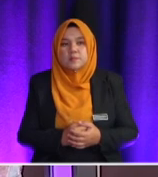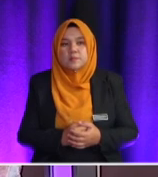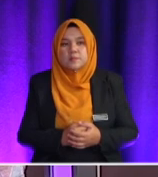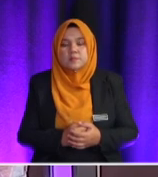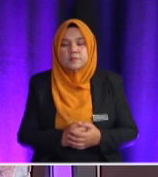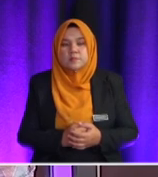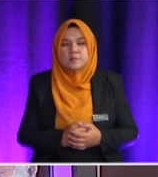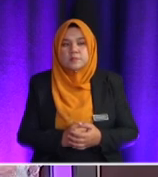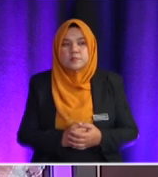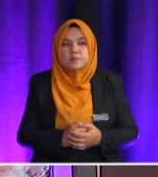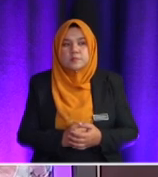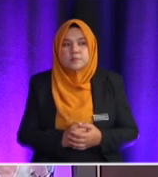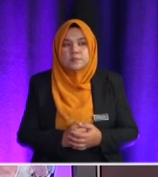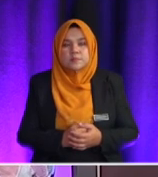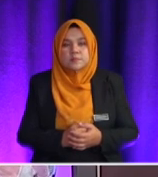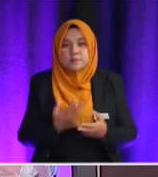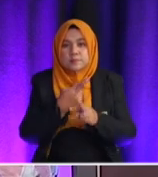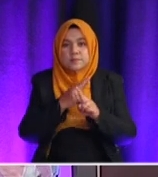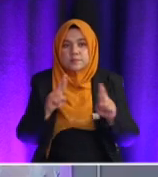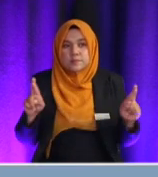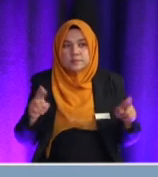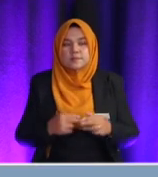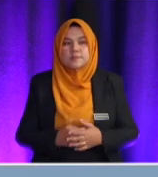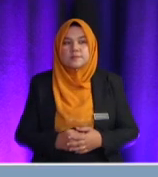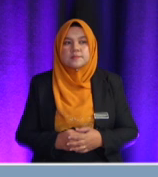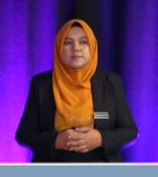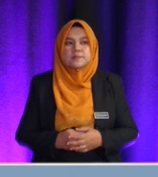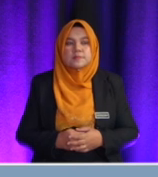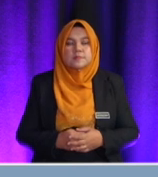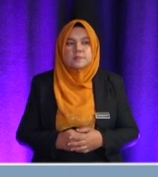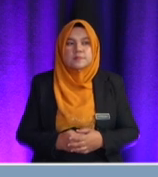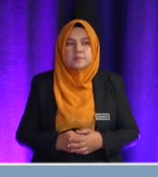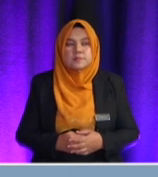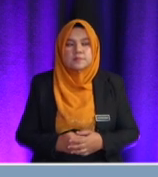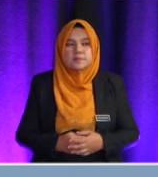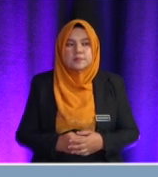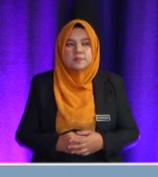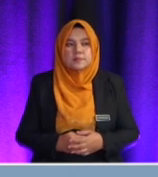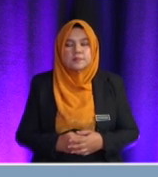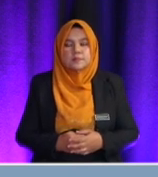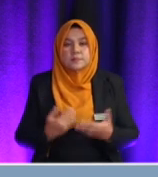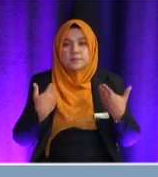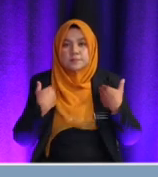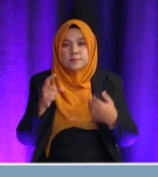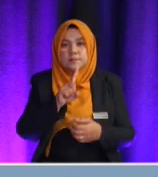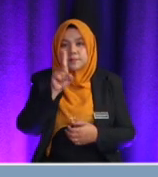with. Okay? So, are you guys ready? I am. All right. So, we have a question